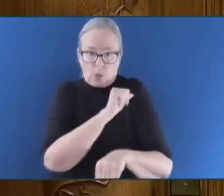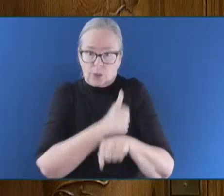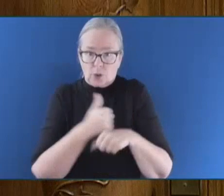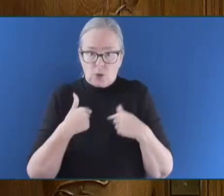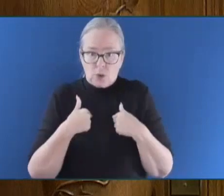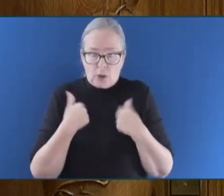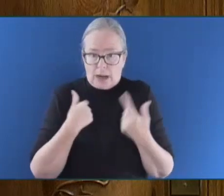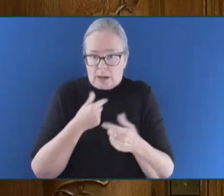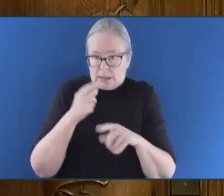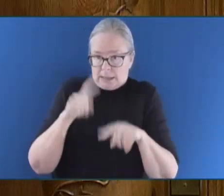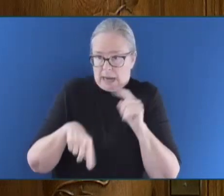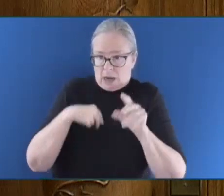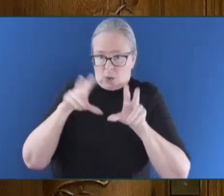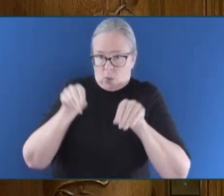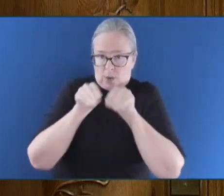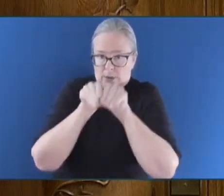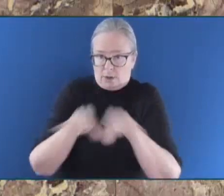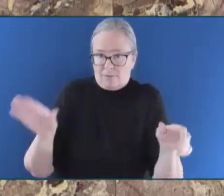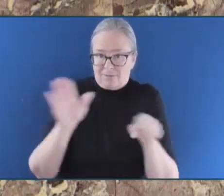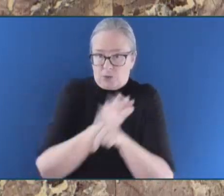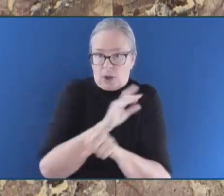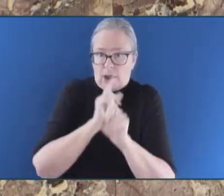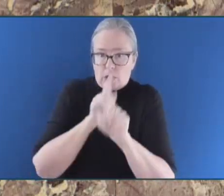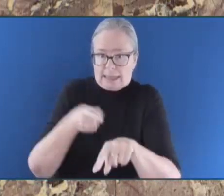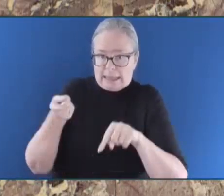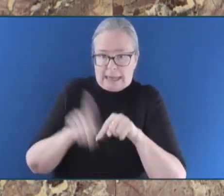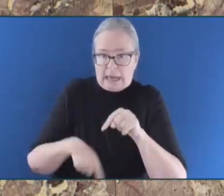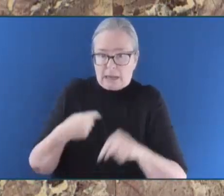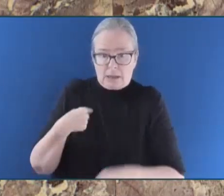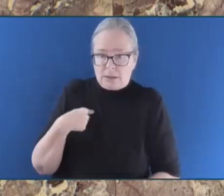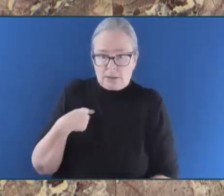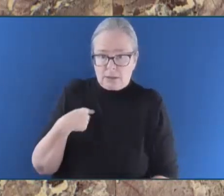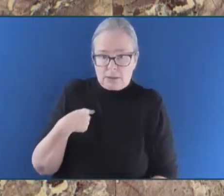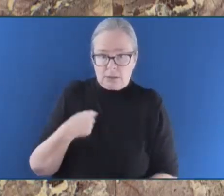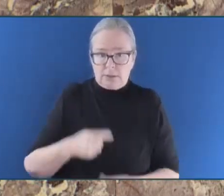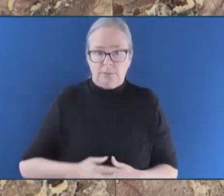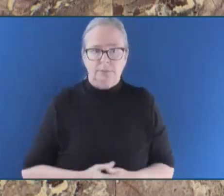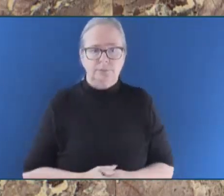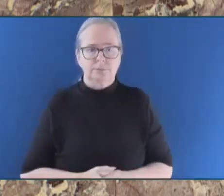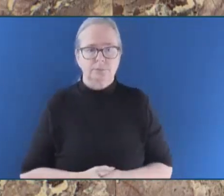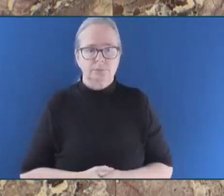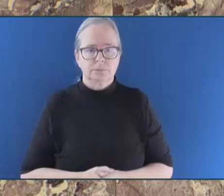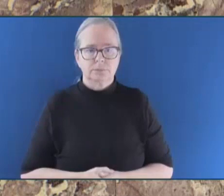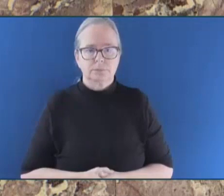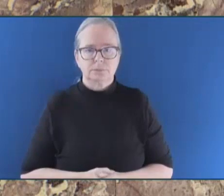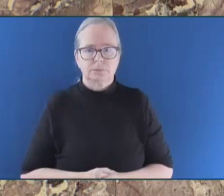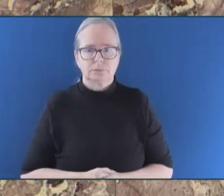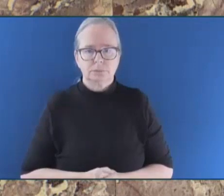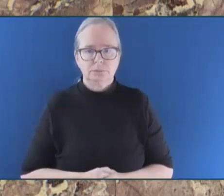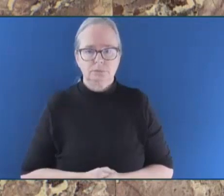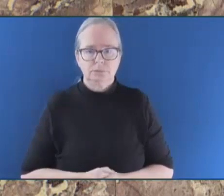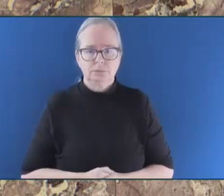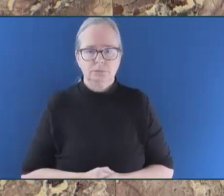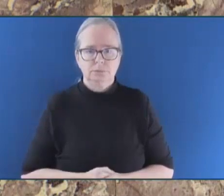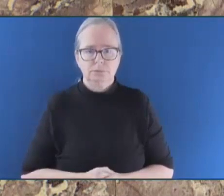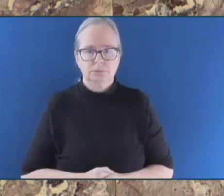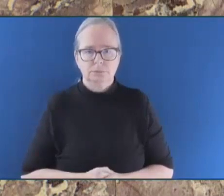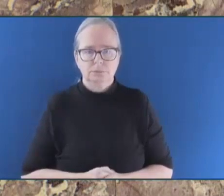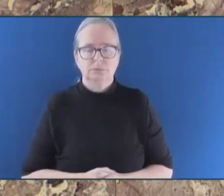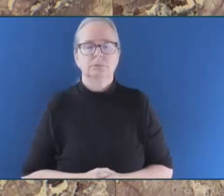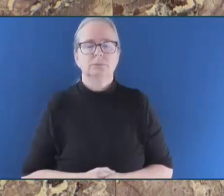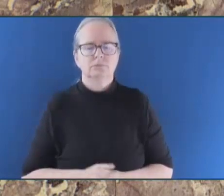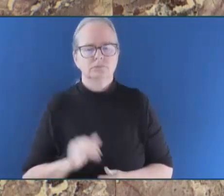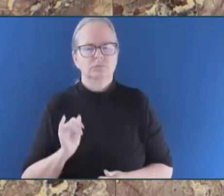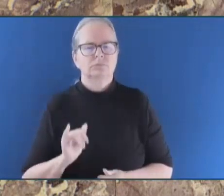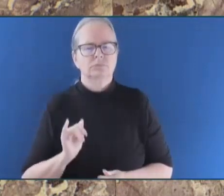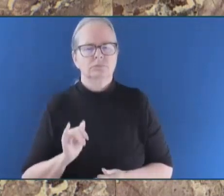Prince George Mackenzie, supplemental. Thank you, Speaker. I find it ridiculous that the Premier or for the minister